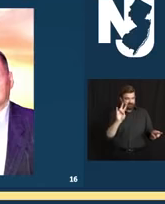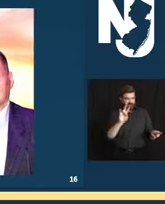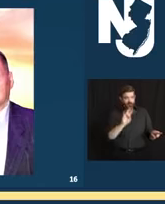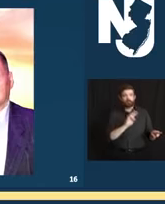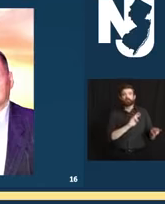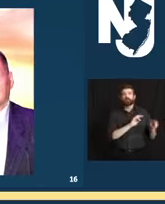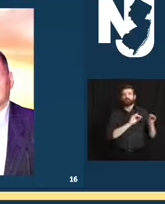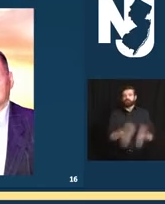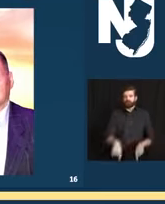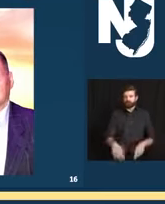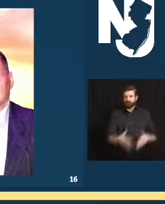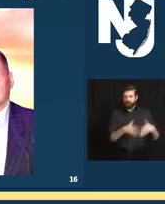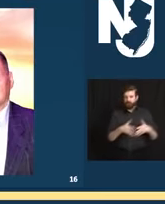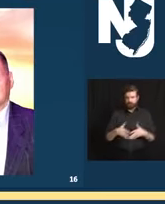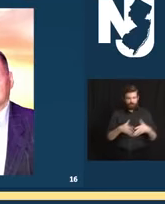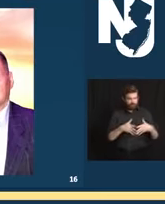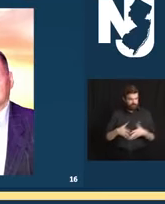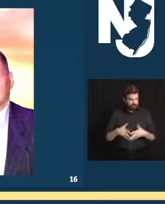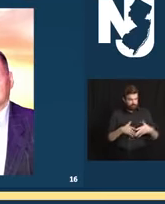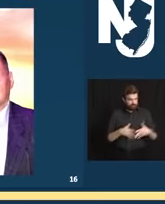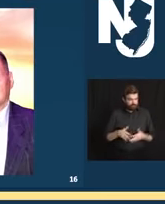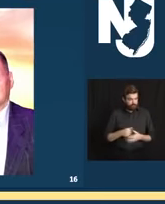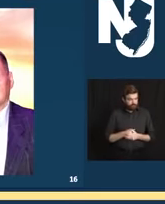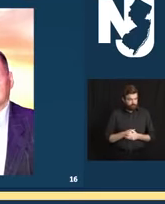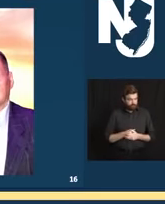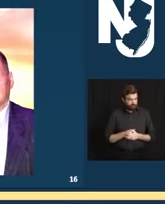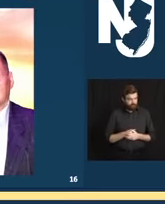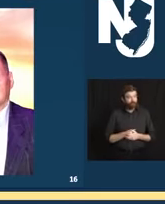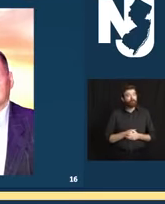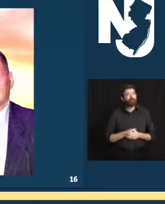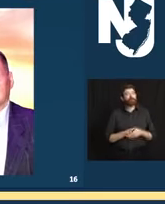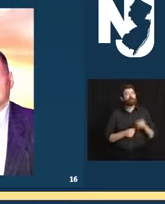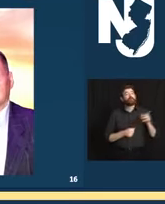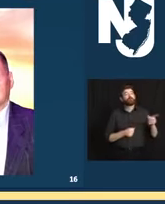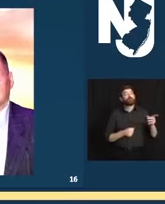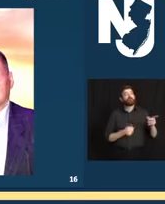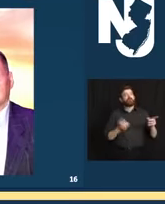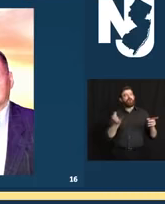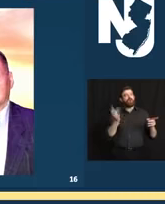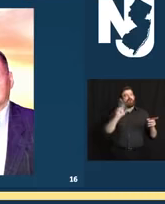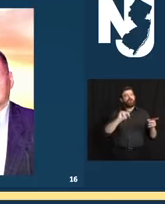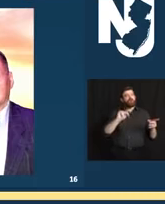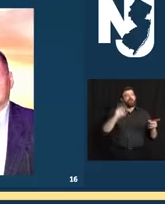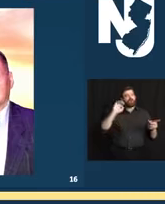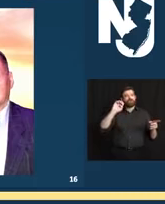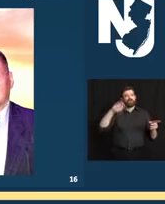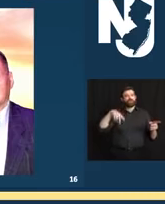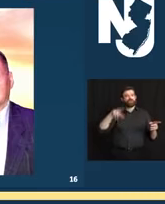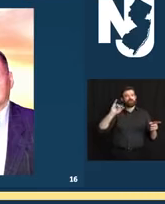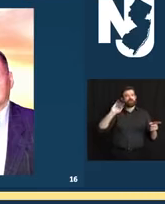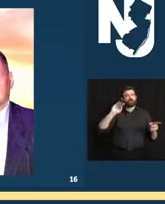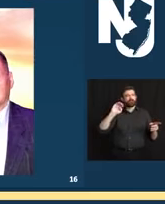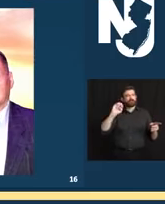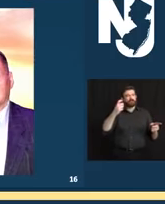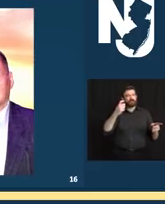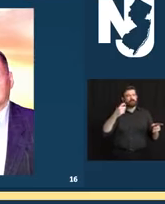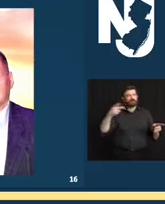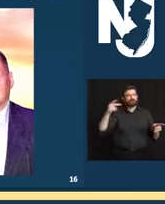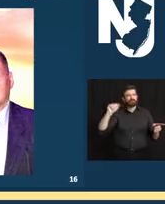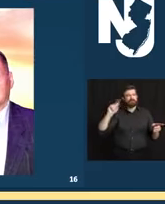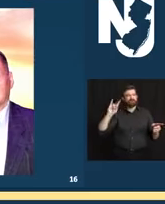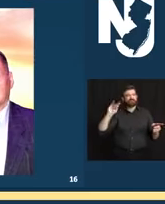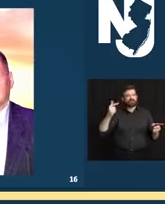the well-respected owner of Equimex Paving in Belleville for the past 14 years. But behind